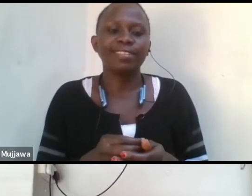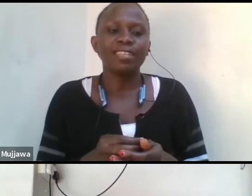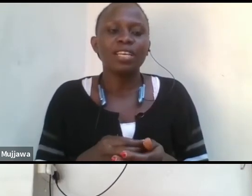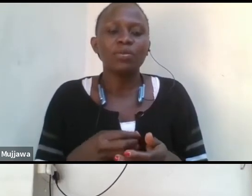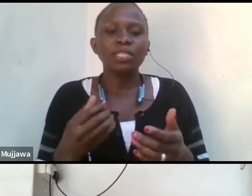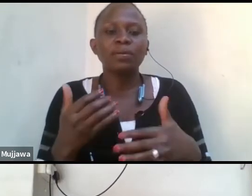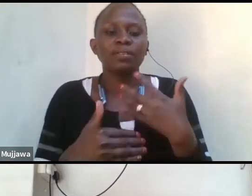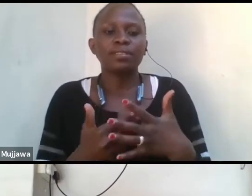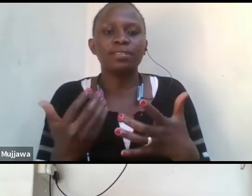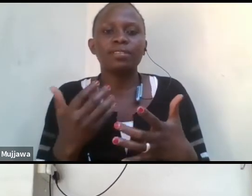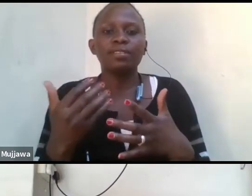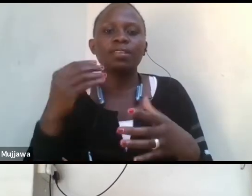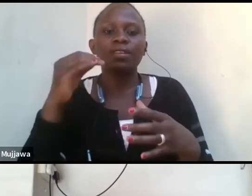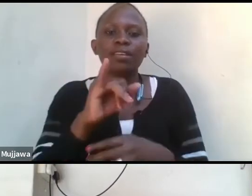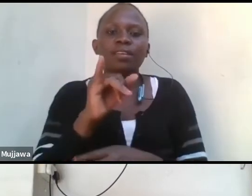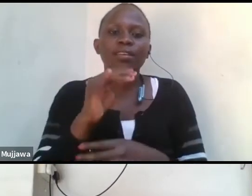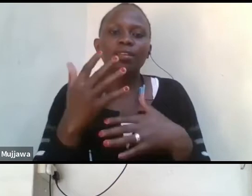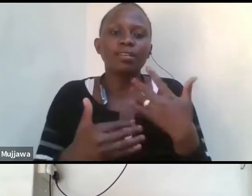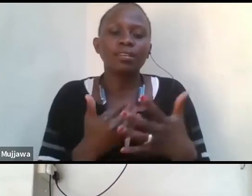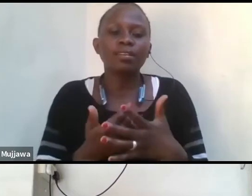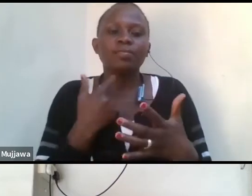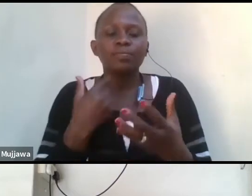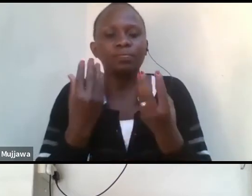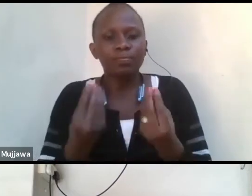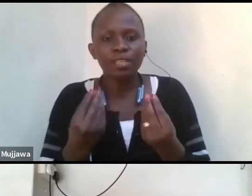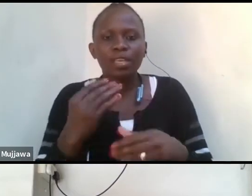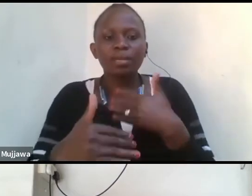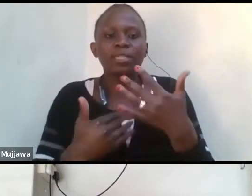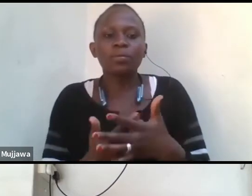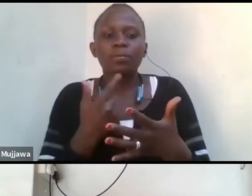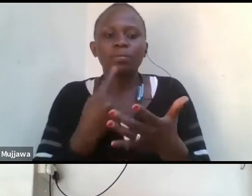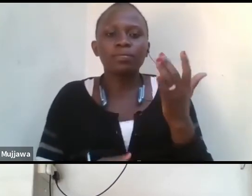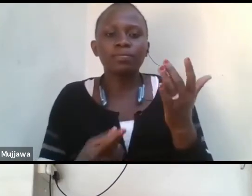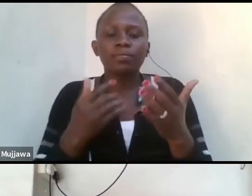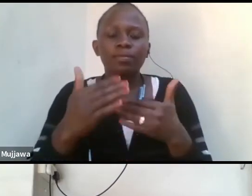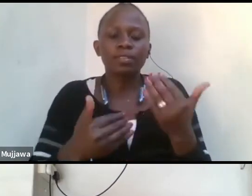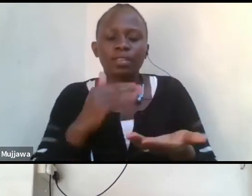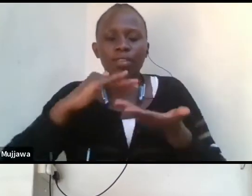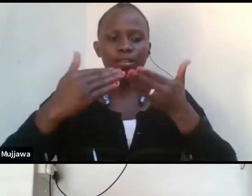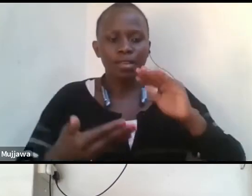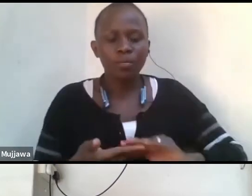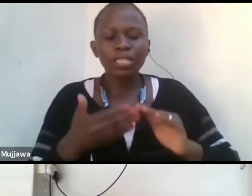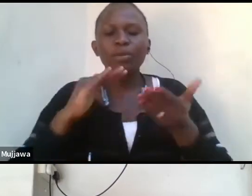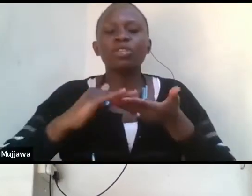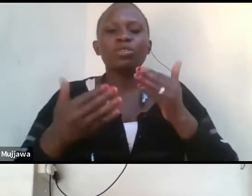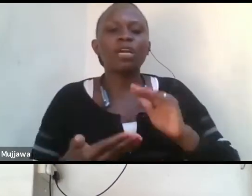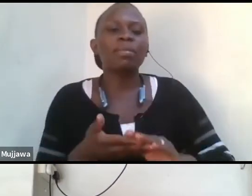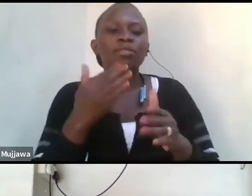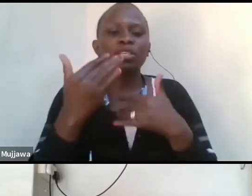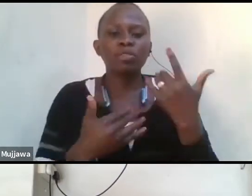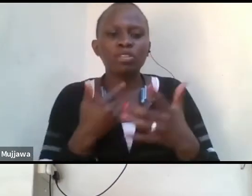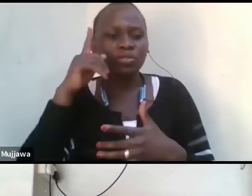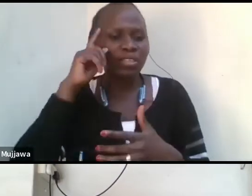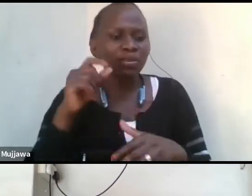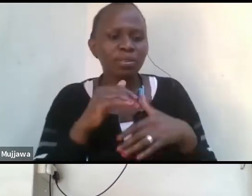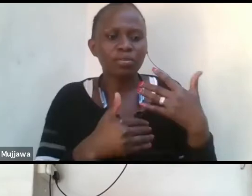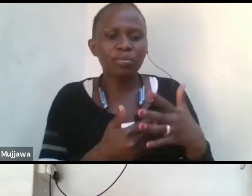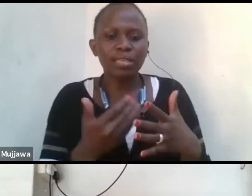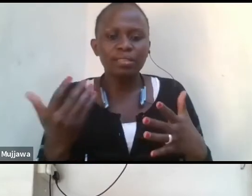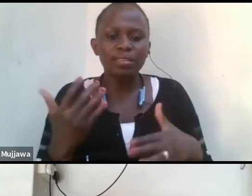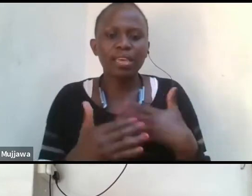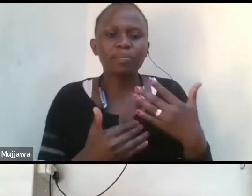COVID that is very positive is you are partners. You are partners with your team. You are partners with